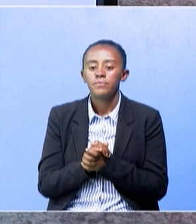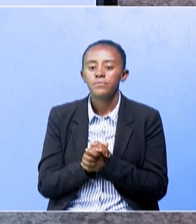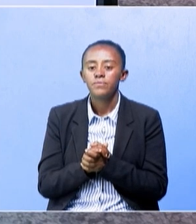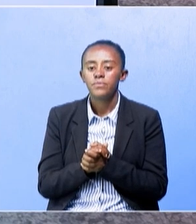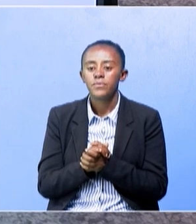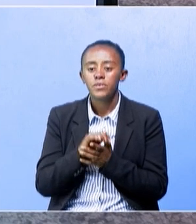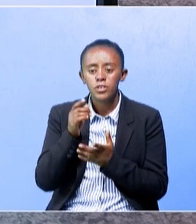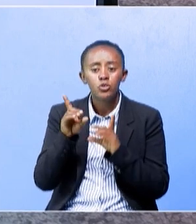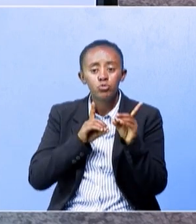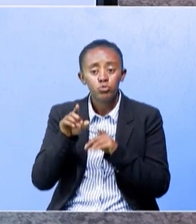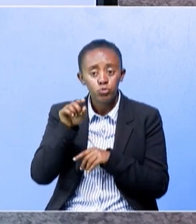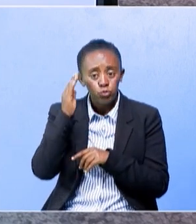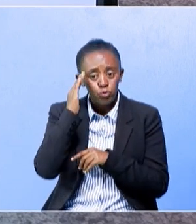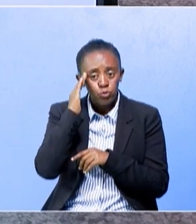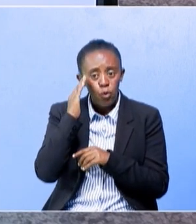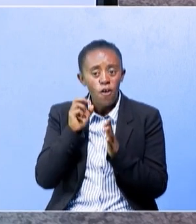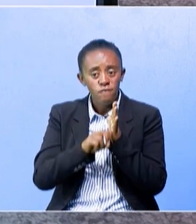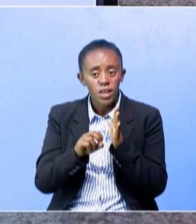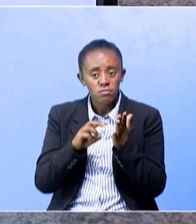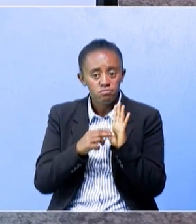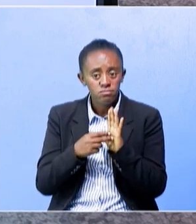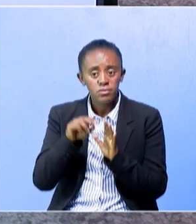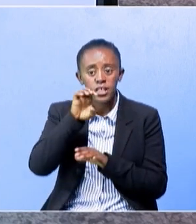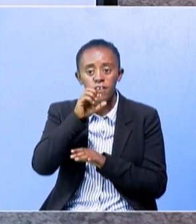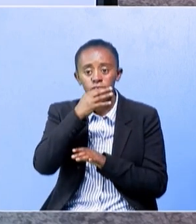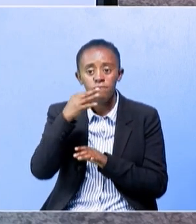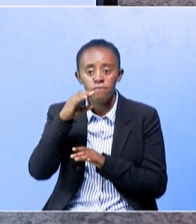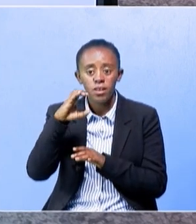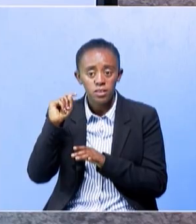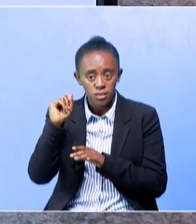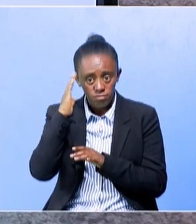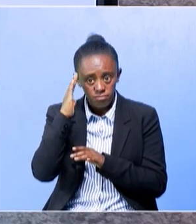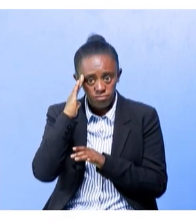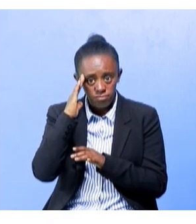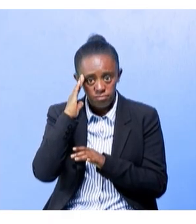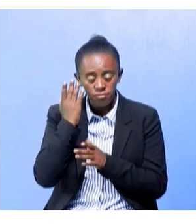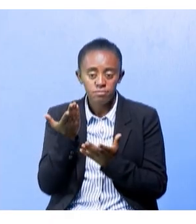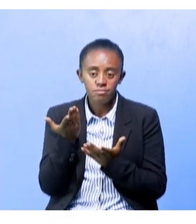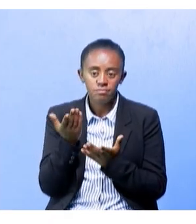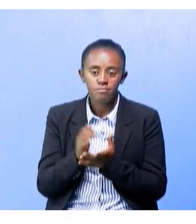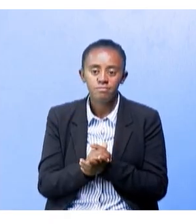Do you know what effect means? Here, effect means